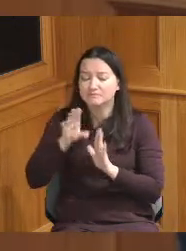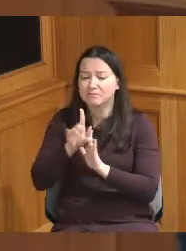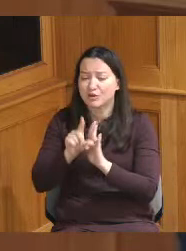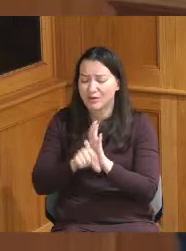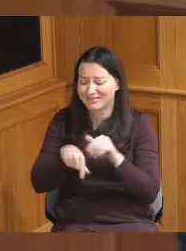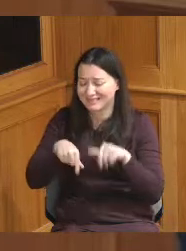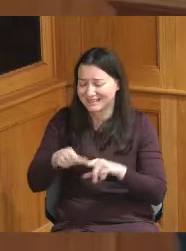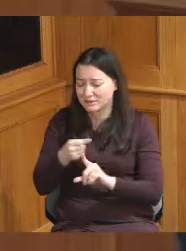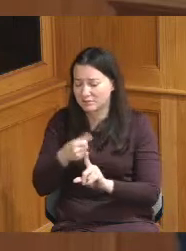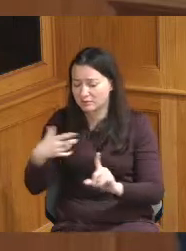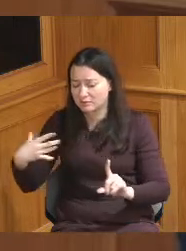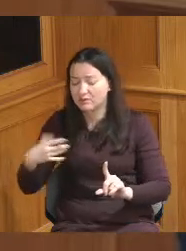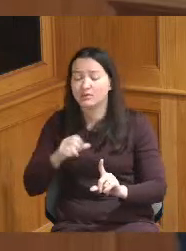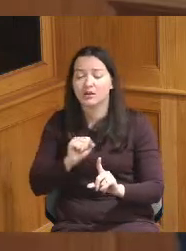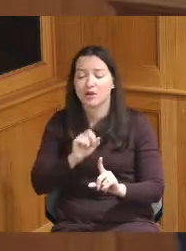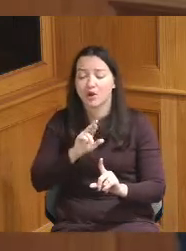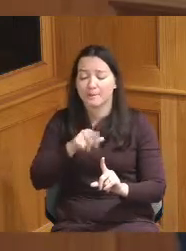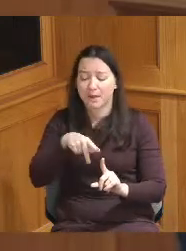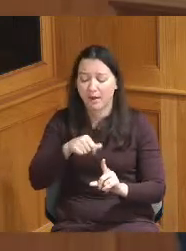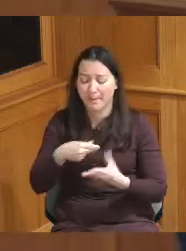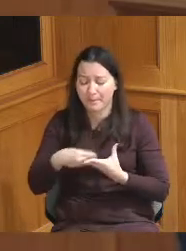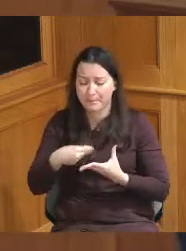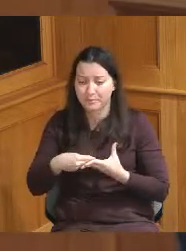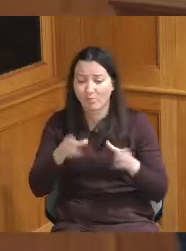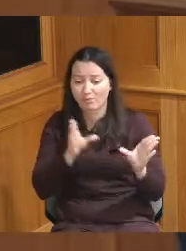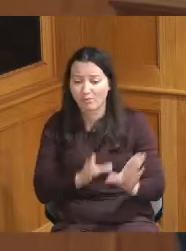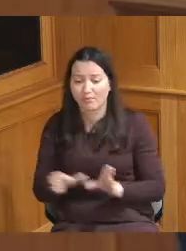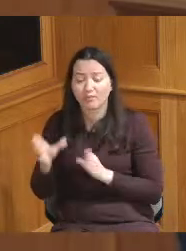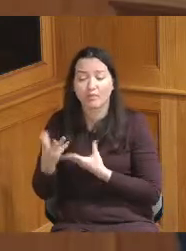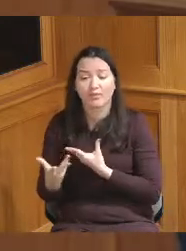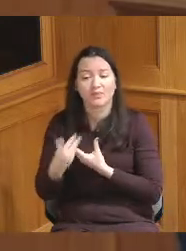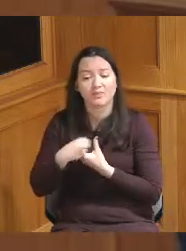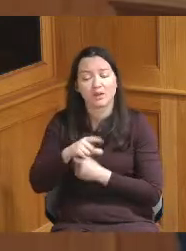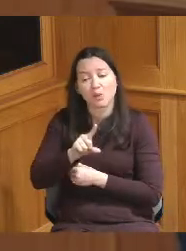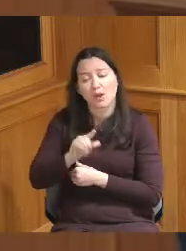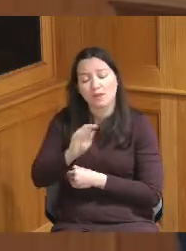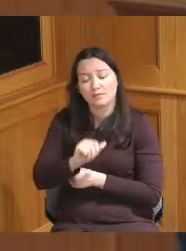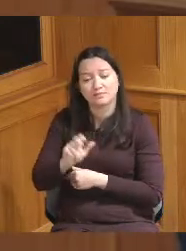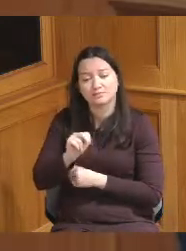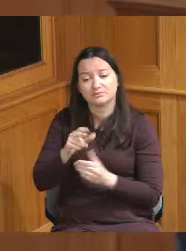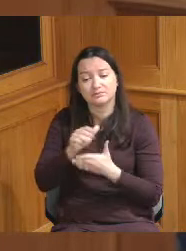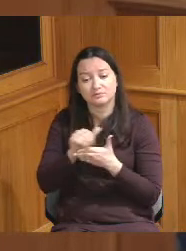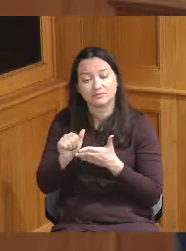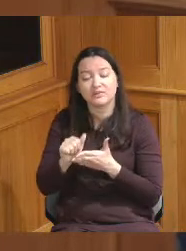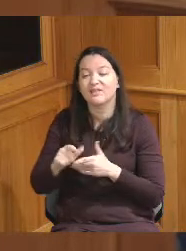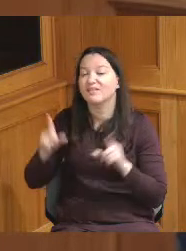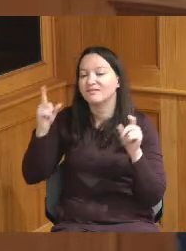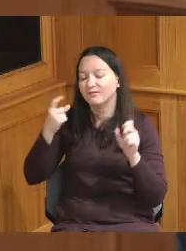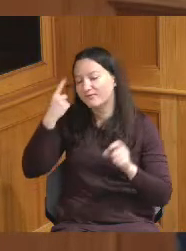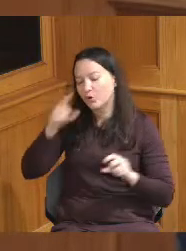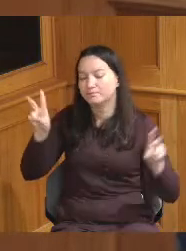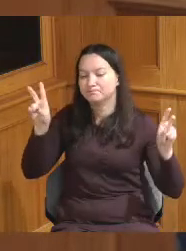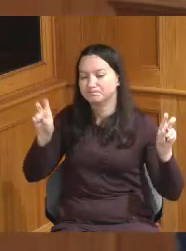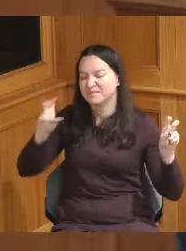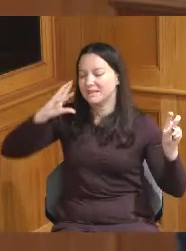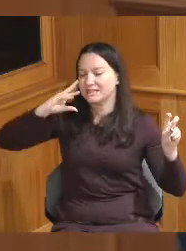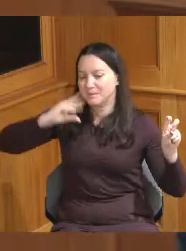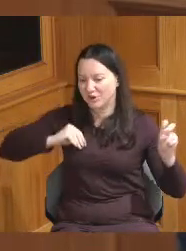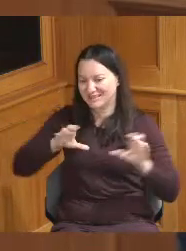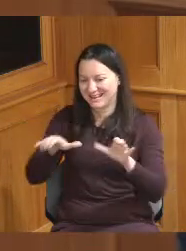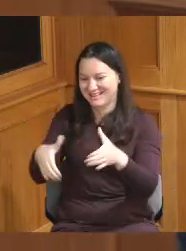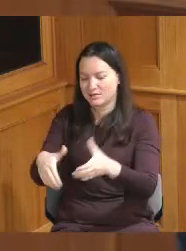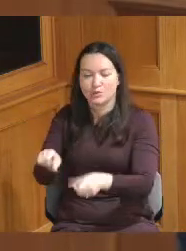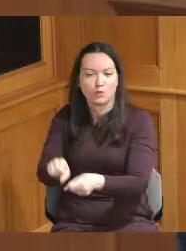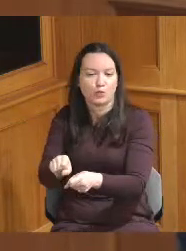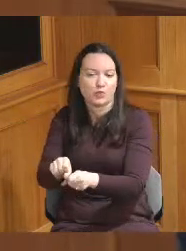resolution, the county's ARPA plan included this $1 million for an experienced entity to be more effectively coordinating